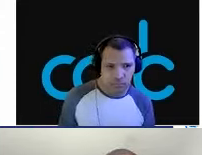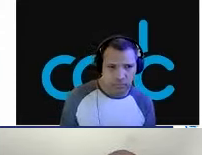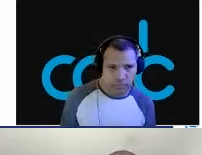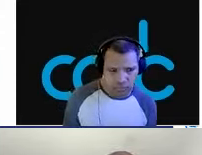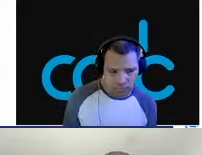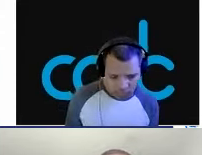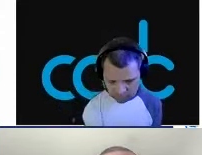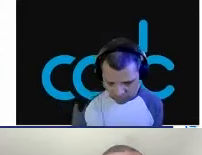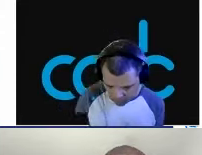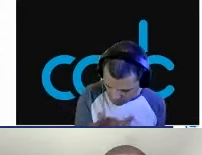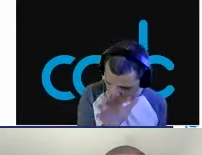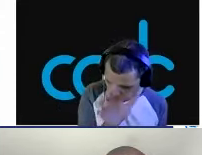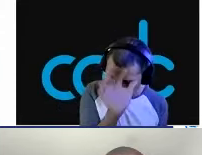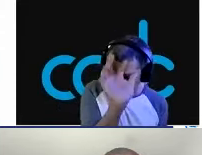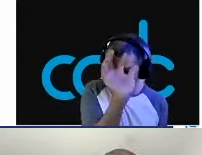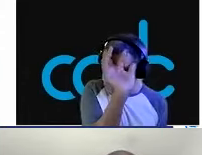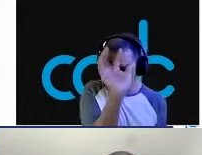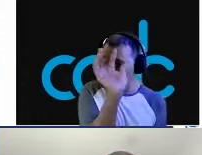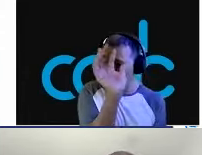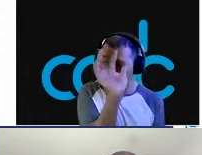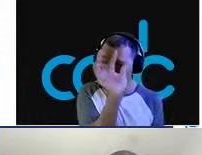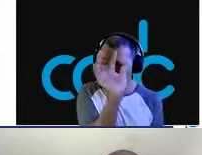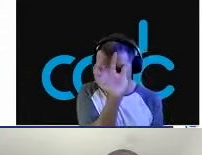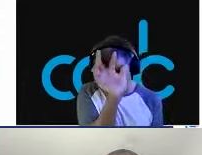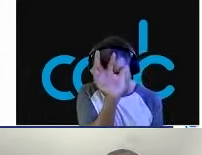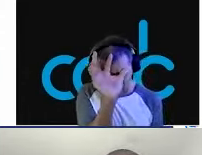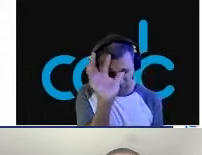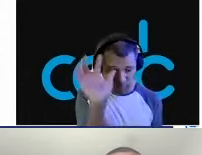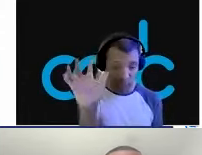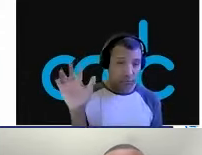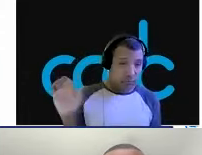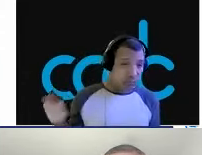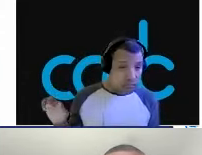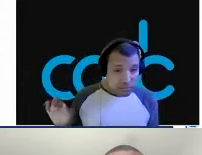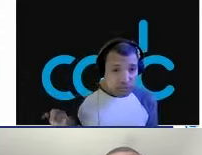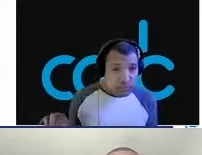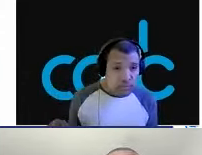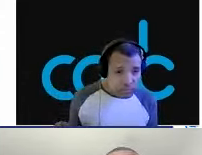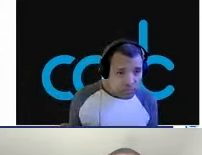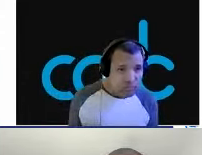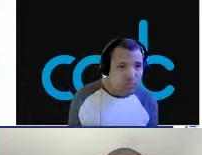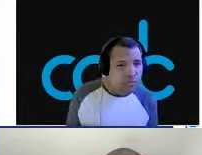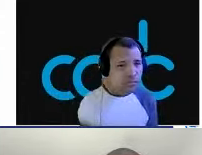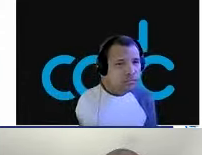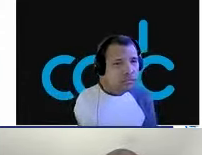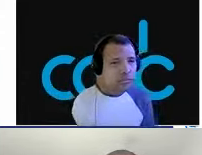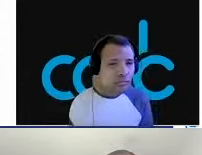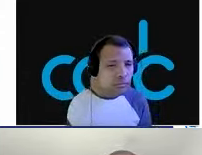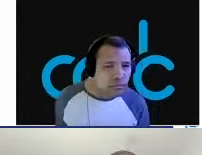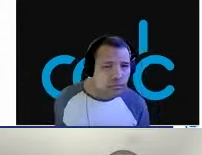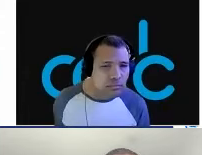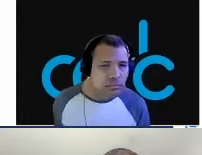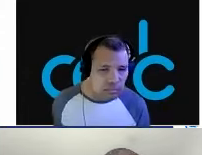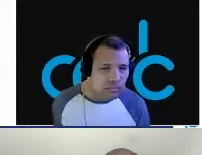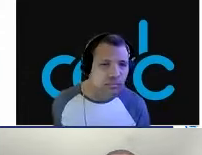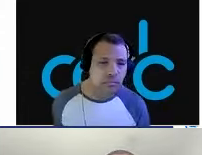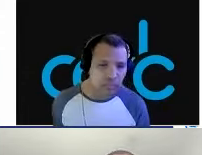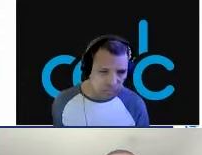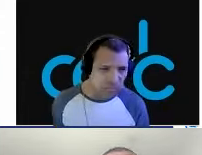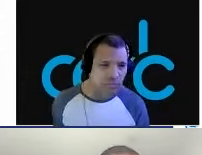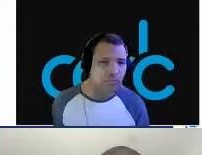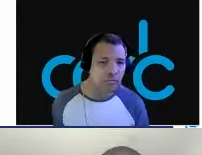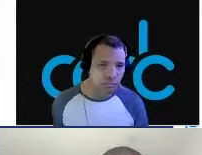if we know that 10% of our Medicaid population are Spanish speakers, we need to make sure that we are providing